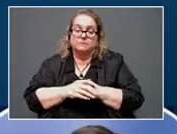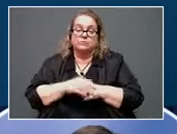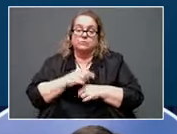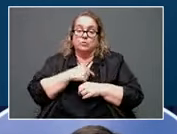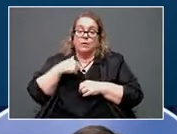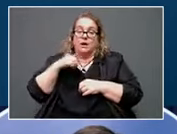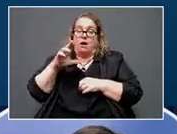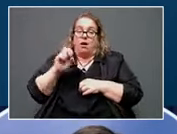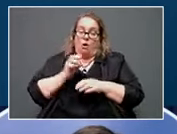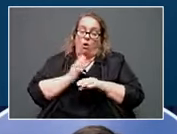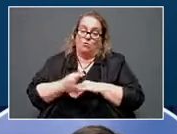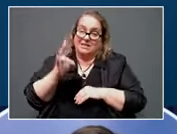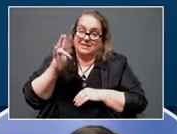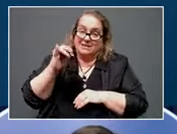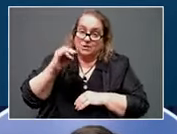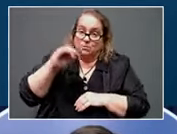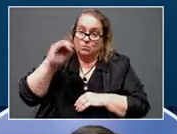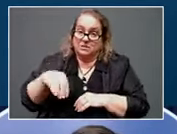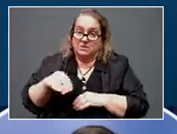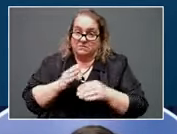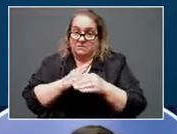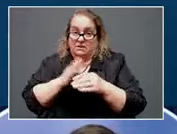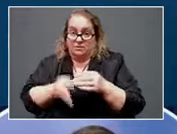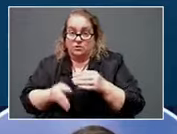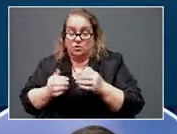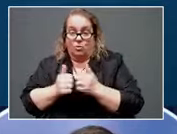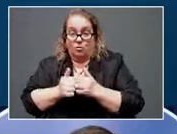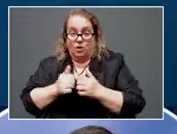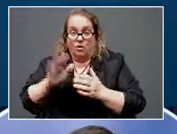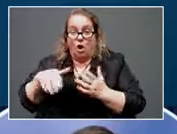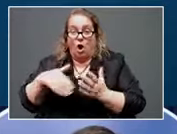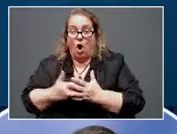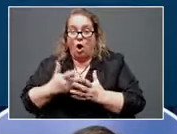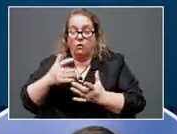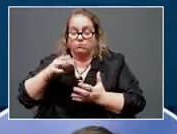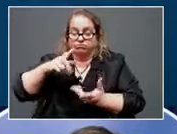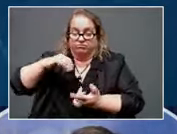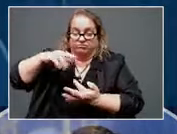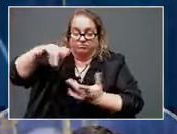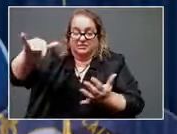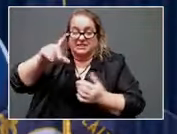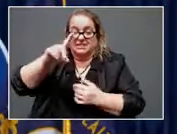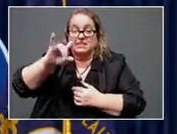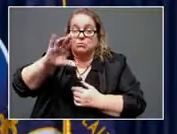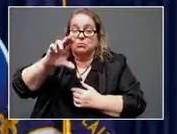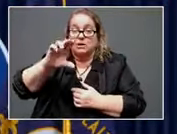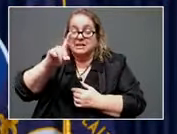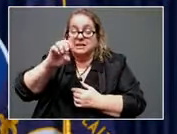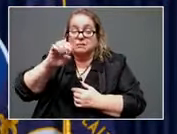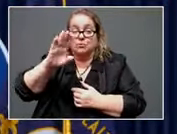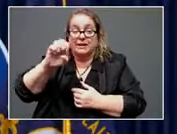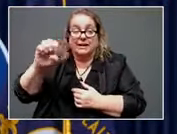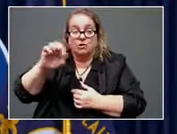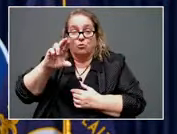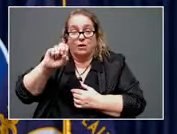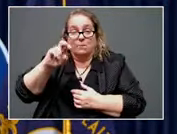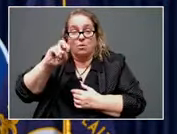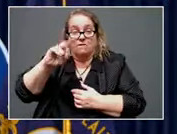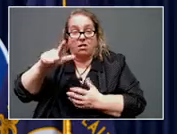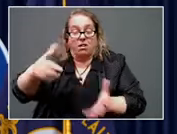70% complete with debris removal outside of Graves County, and we're at about 40% on debris